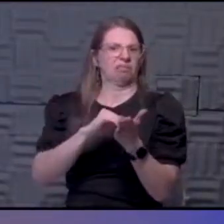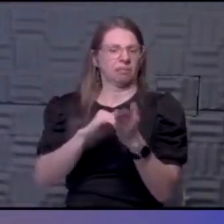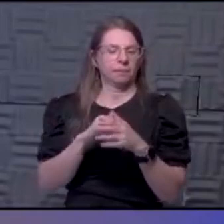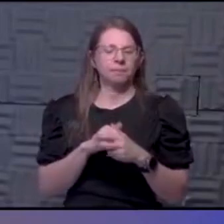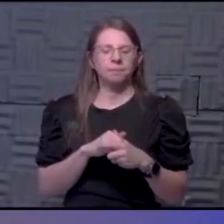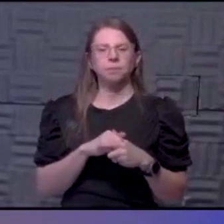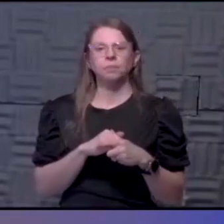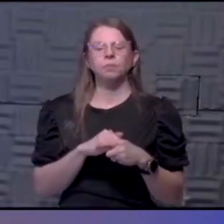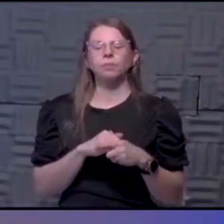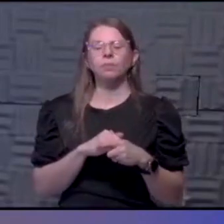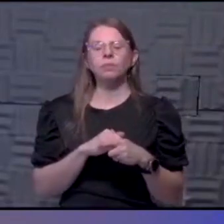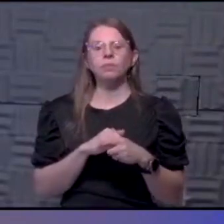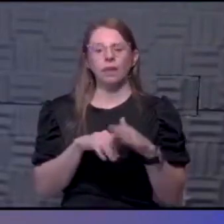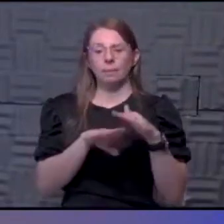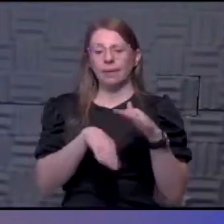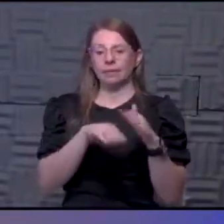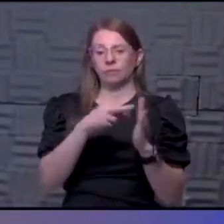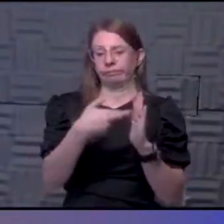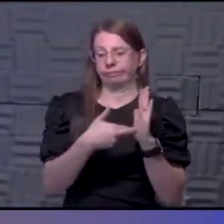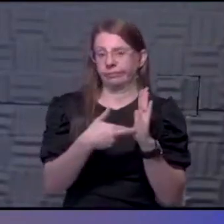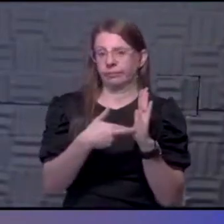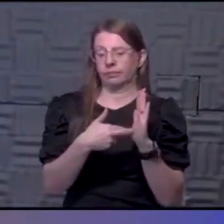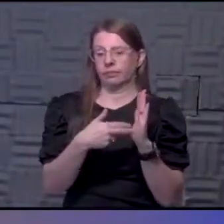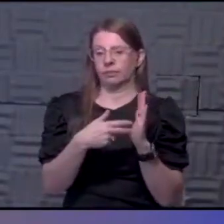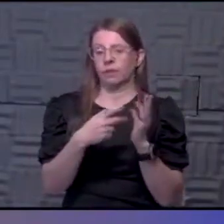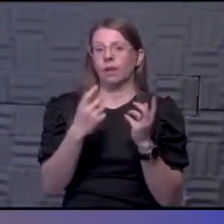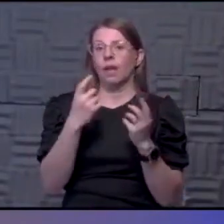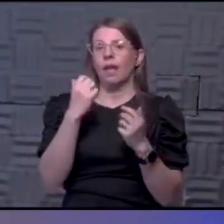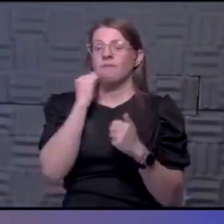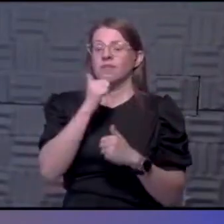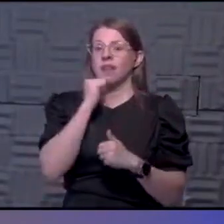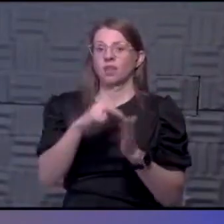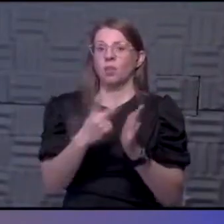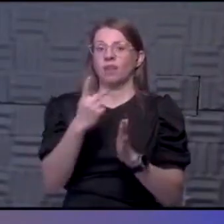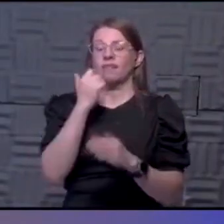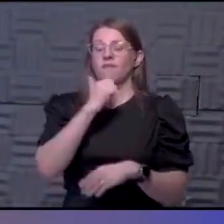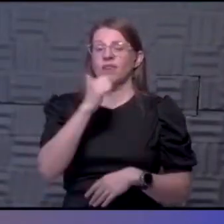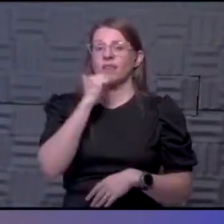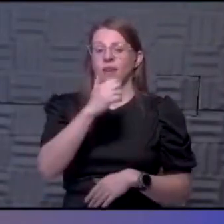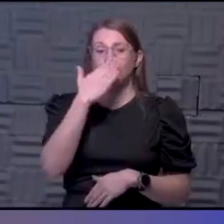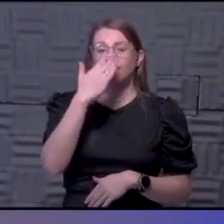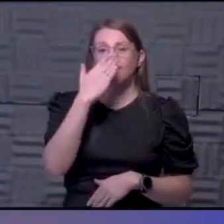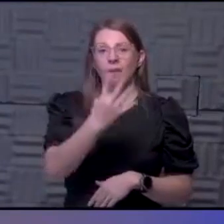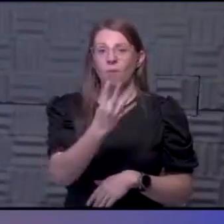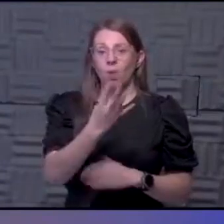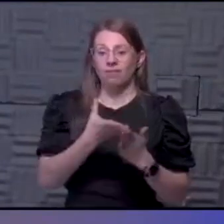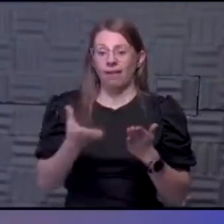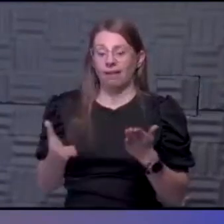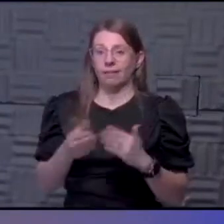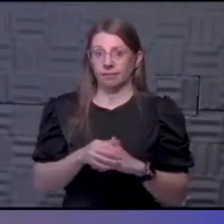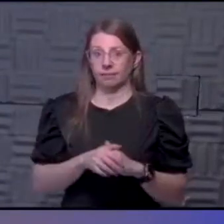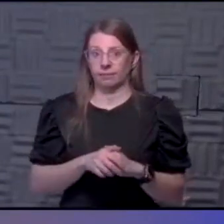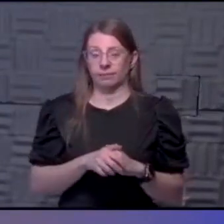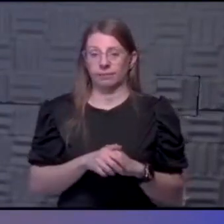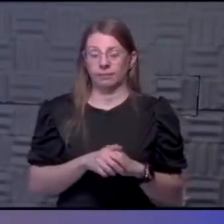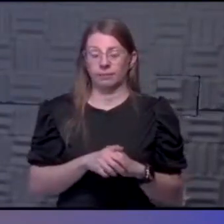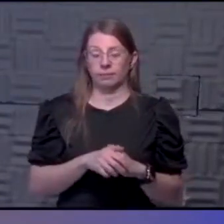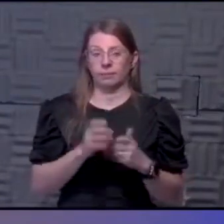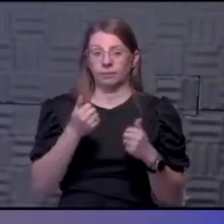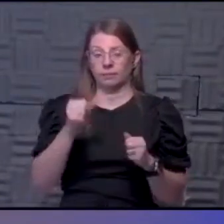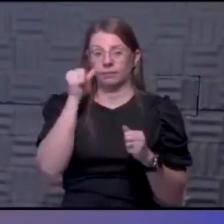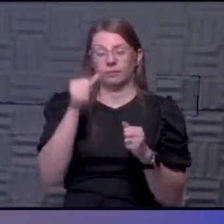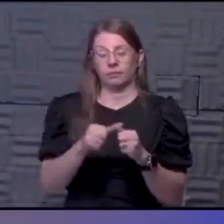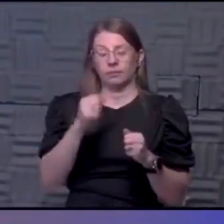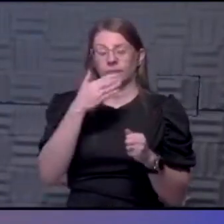basic protocol is essentially every day, twice a day, you smell at least 4 things, and you recall as